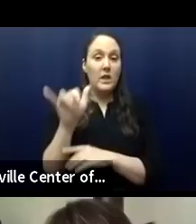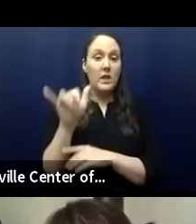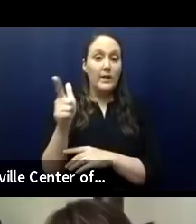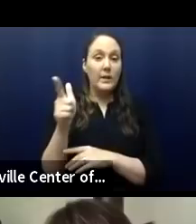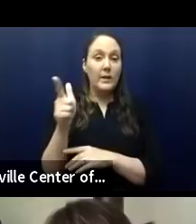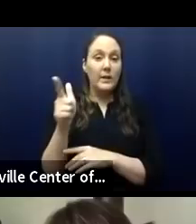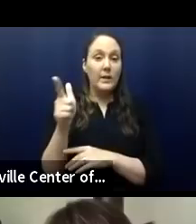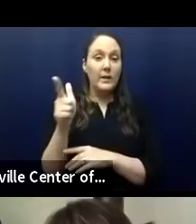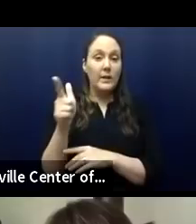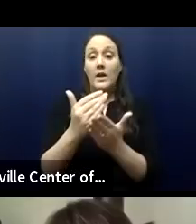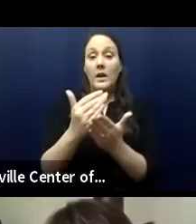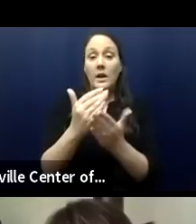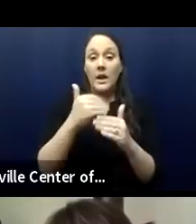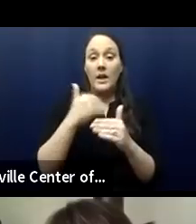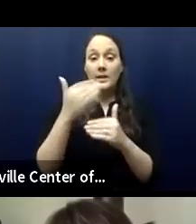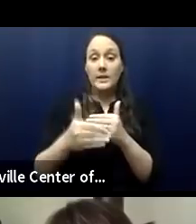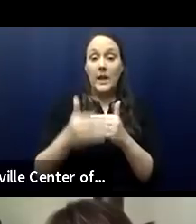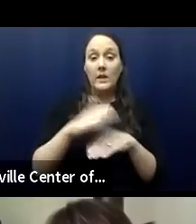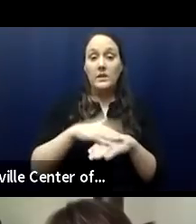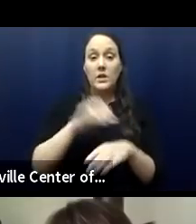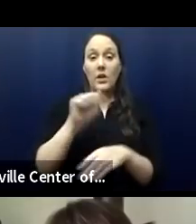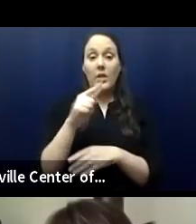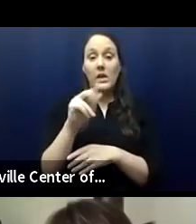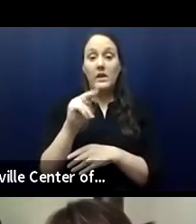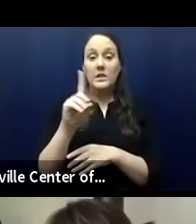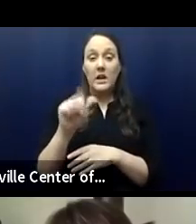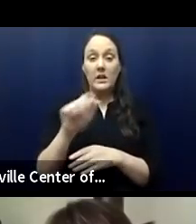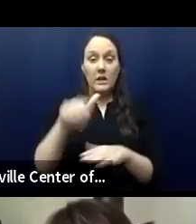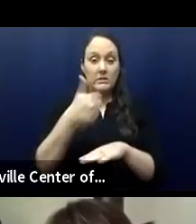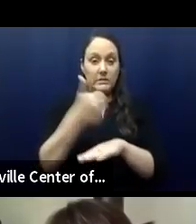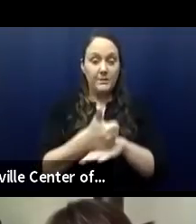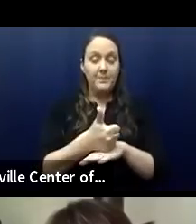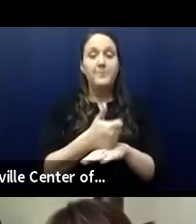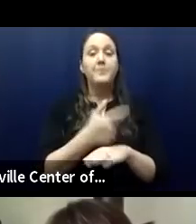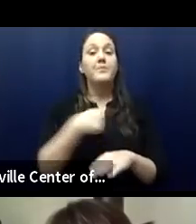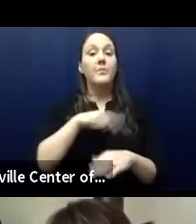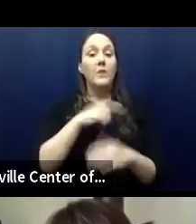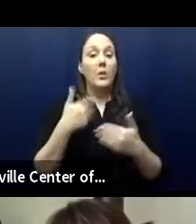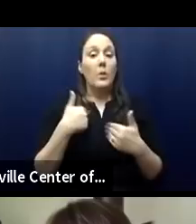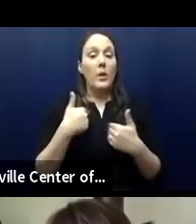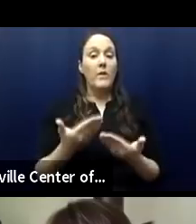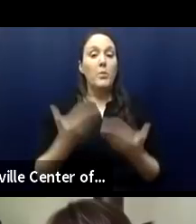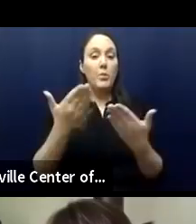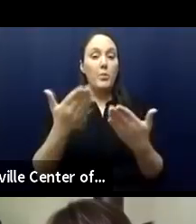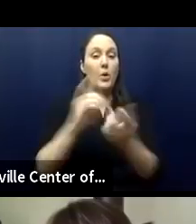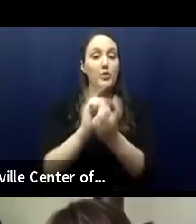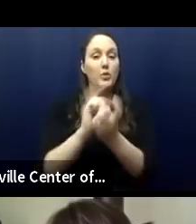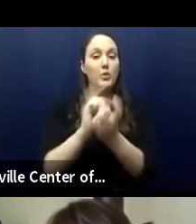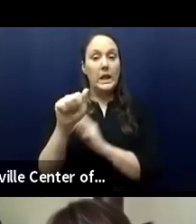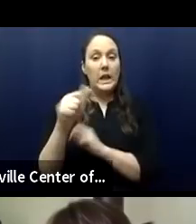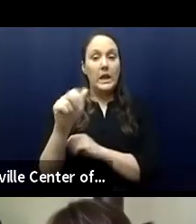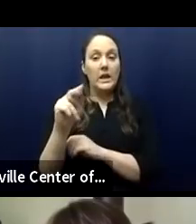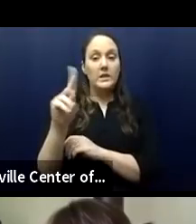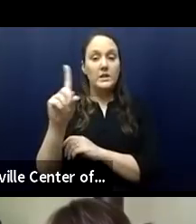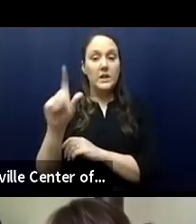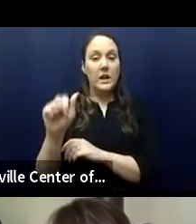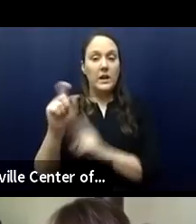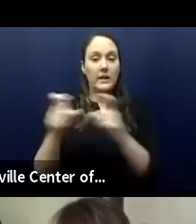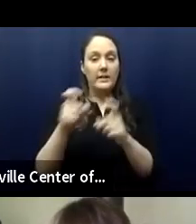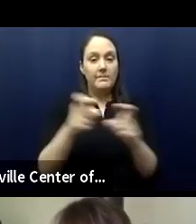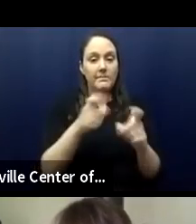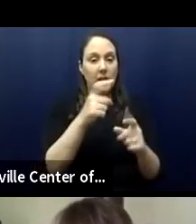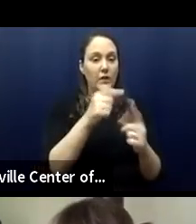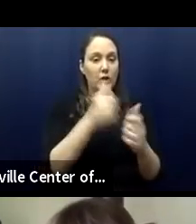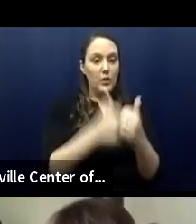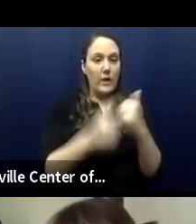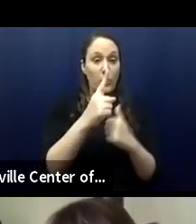the agenda is to set the agenda. We have a proposed revised agenda that has been distributed to everyone. Does everyone have a copy